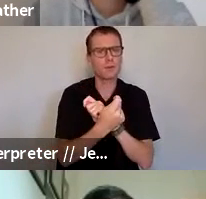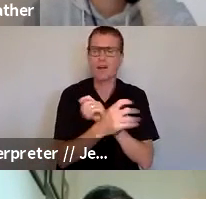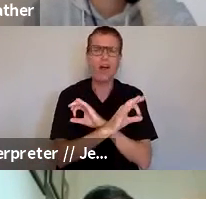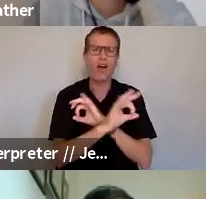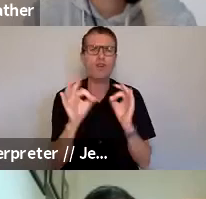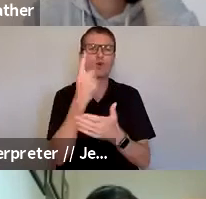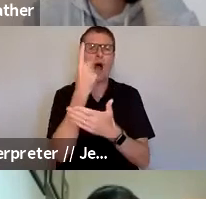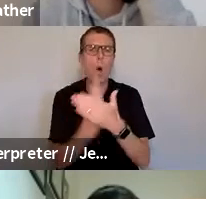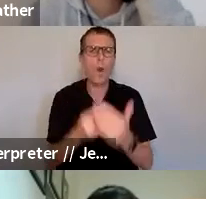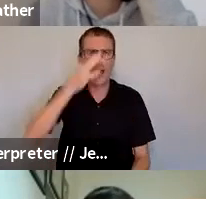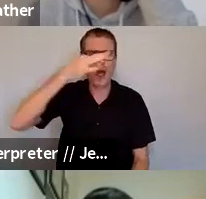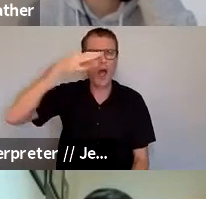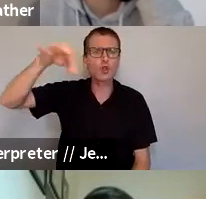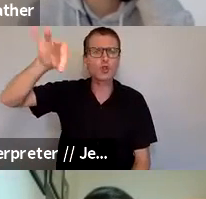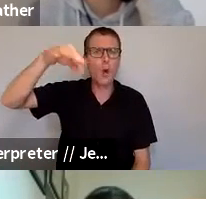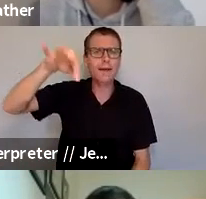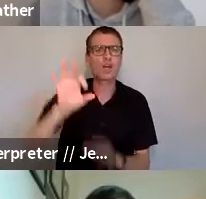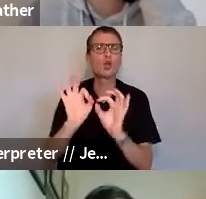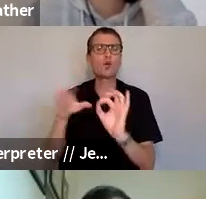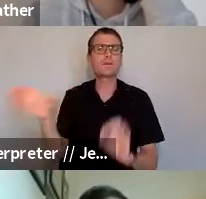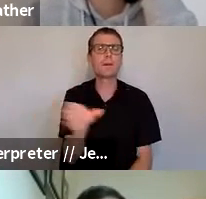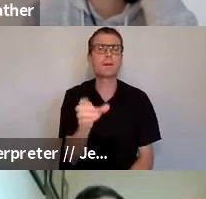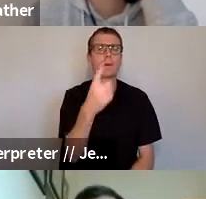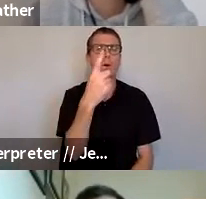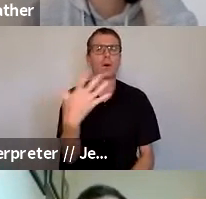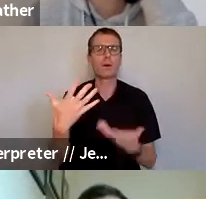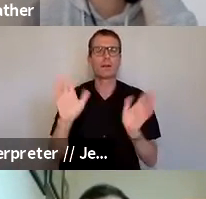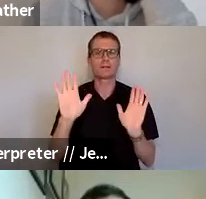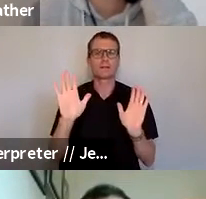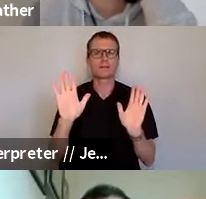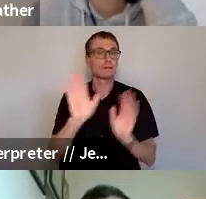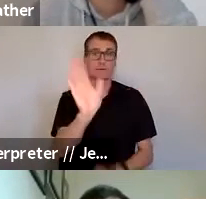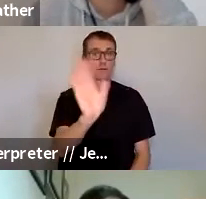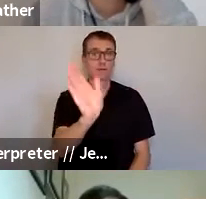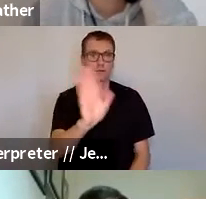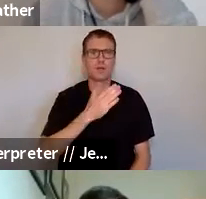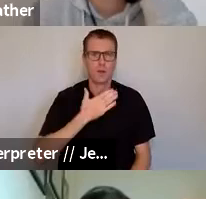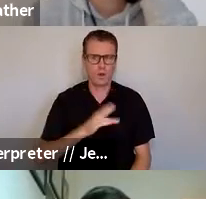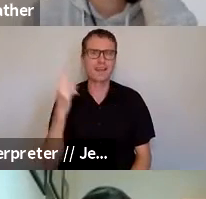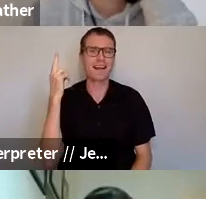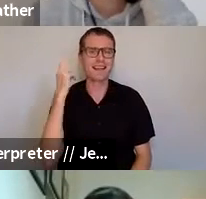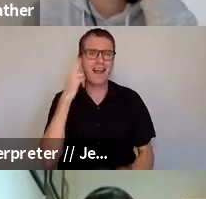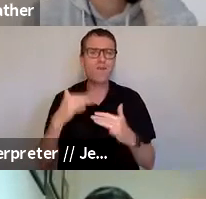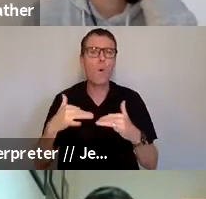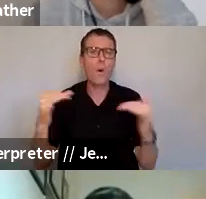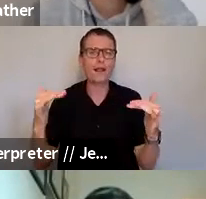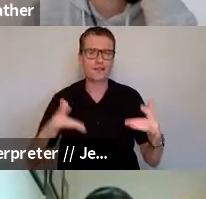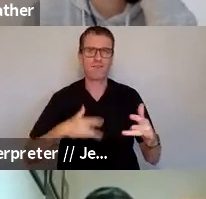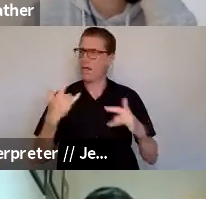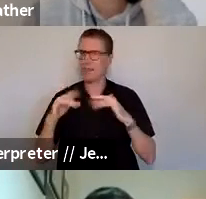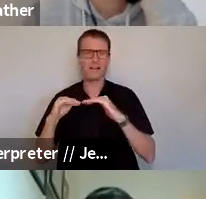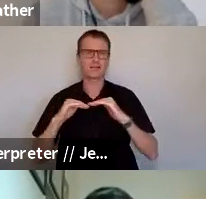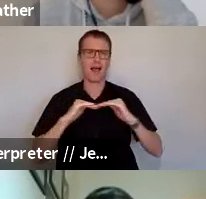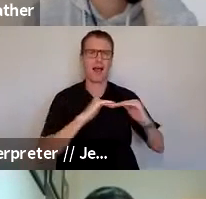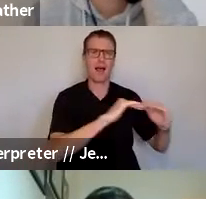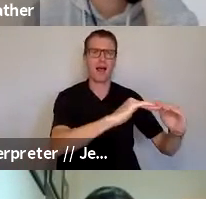either, really wanting to ensure that they had, that the deaf audience members felt exactly the same as anyone else sitting in the audience with them.